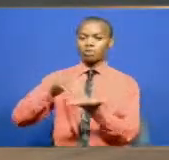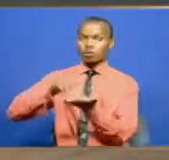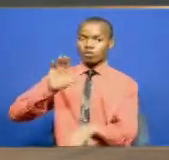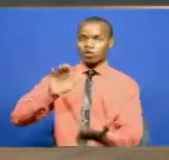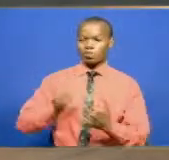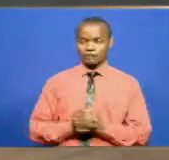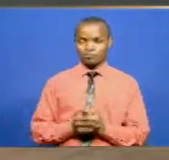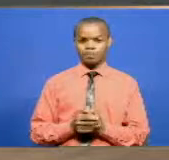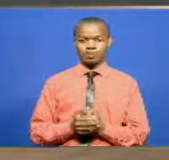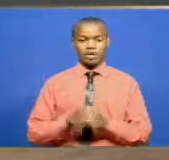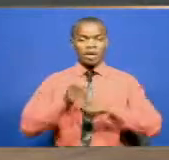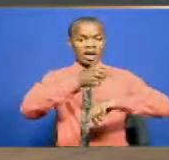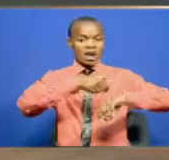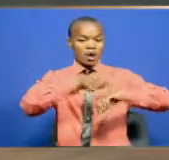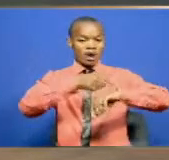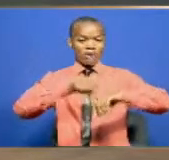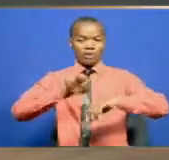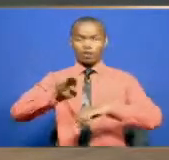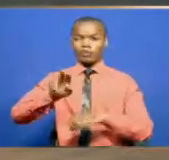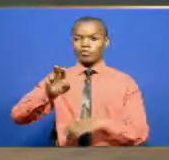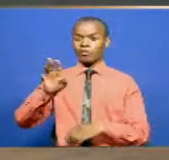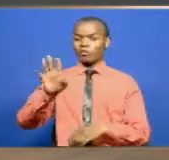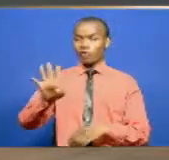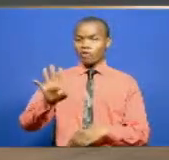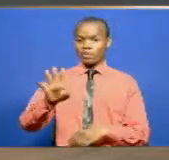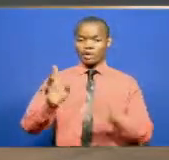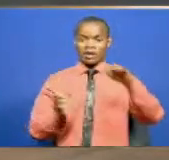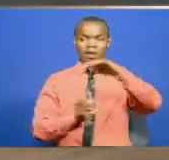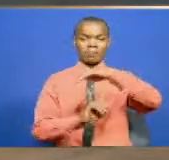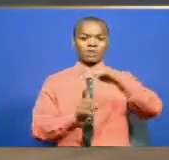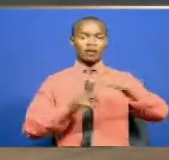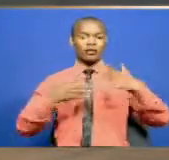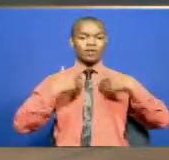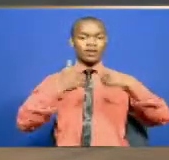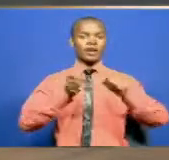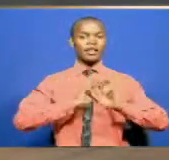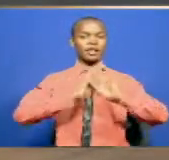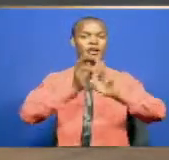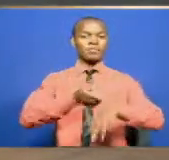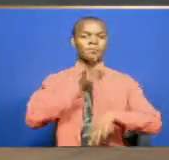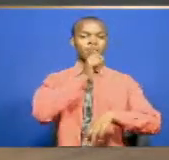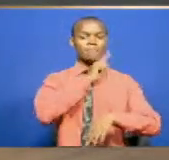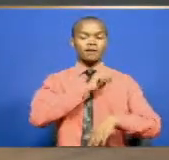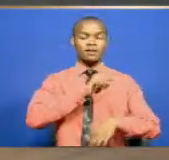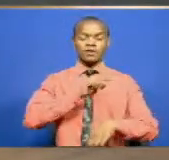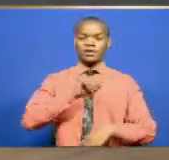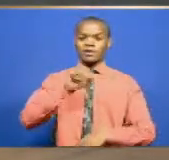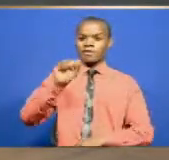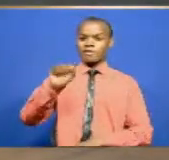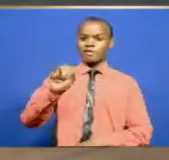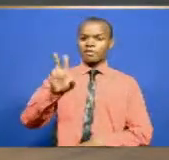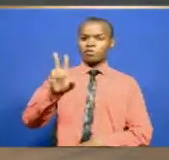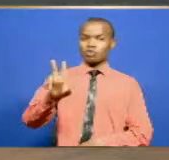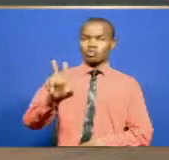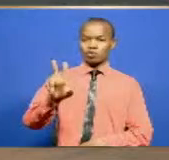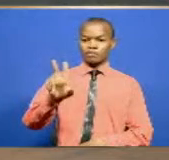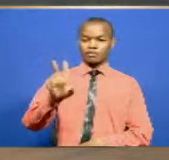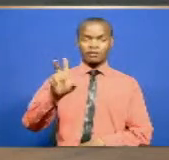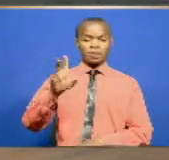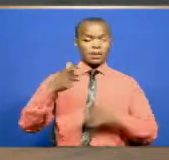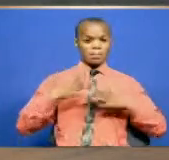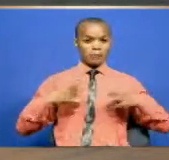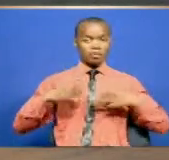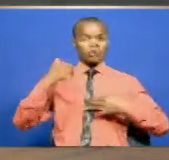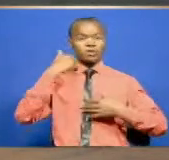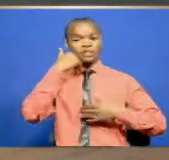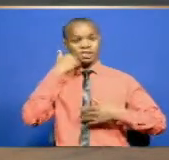last 24 hours, the Minister of Health has reported that about 40 or 52 COVID-19 patients are